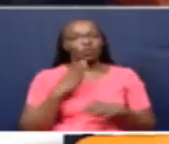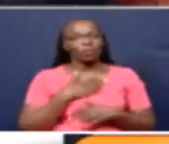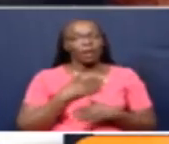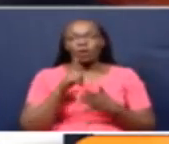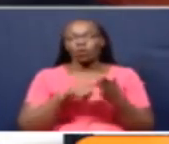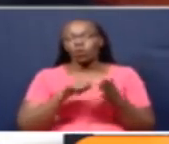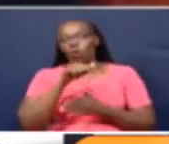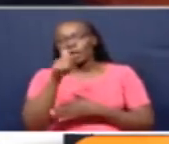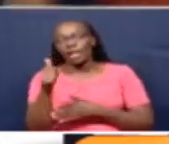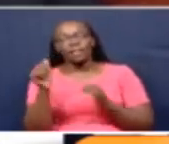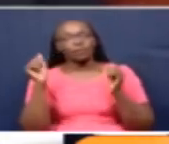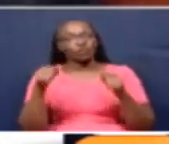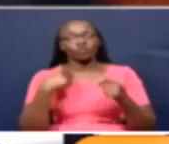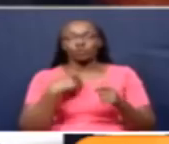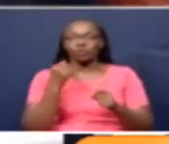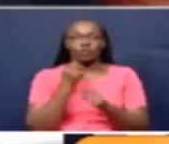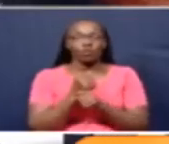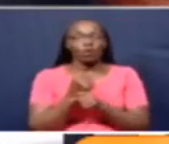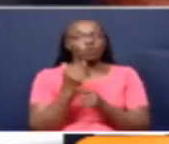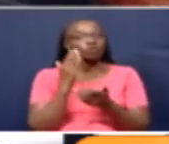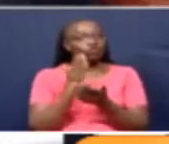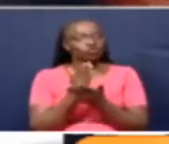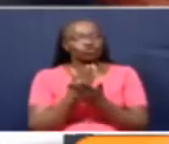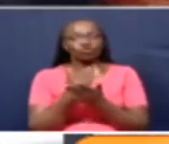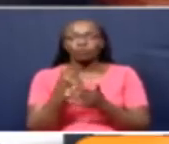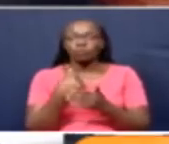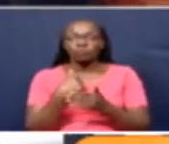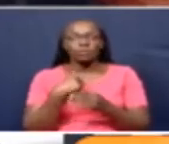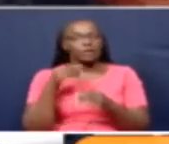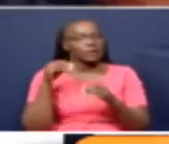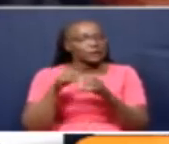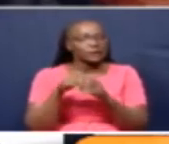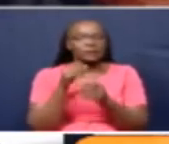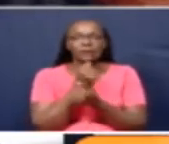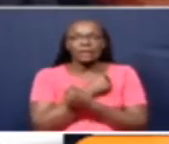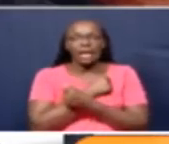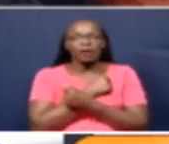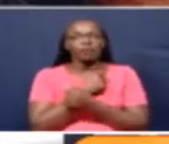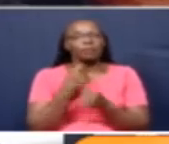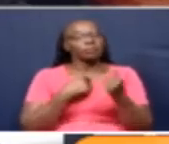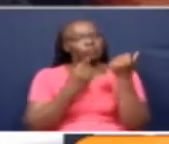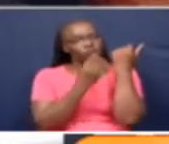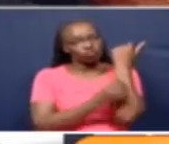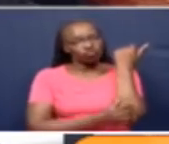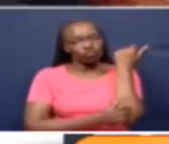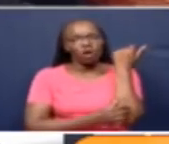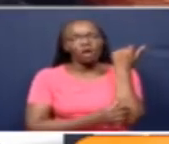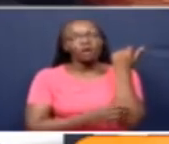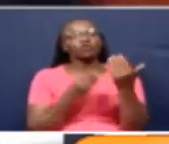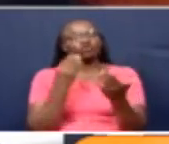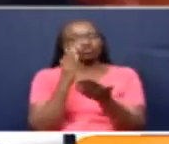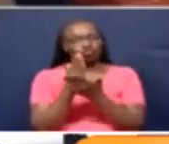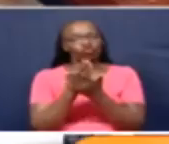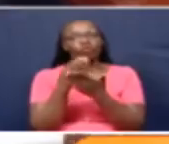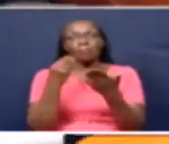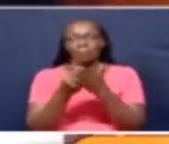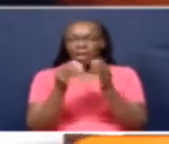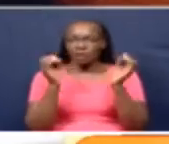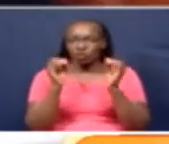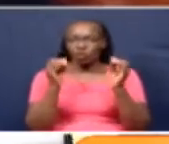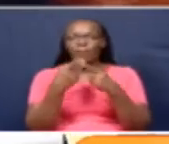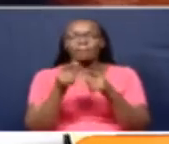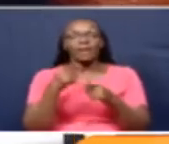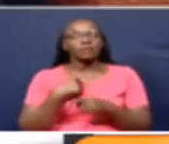can I do? I'm in love with you. I'm poor. I got no money, but I would